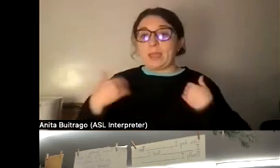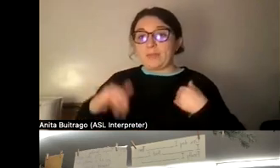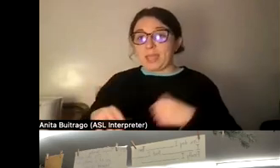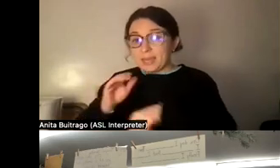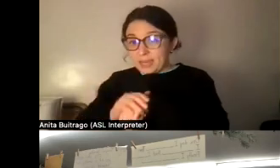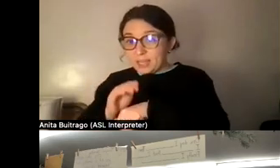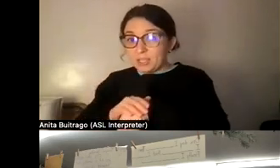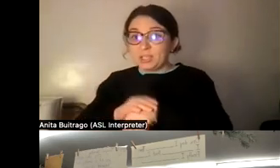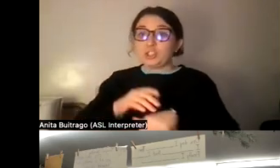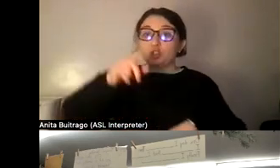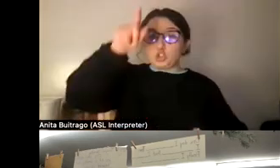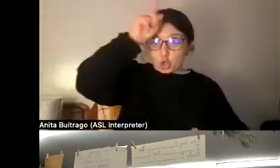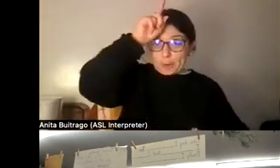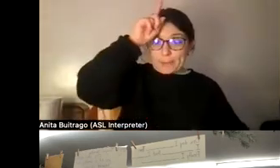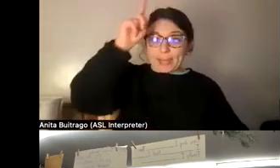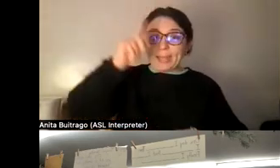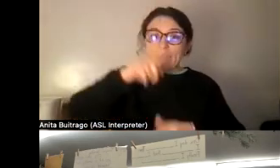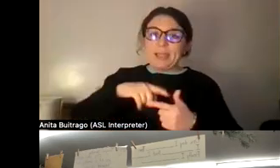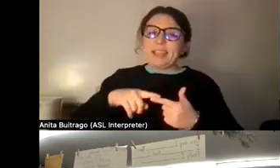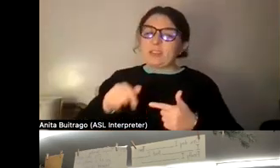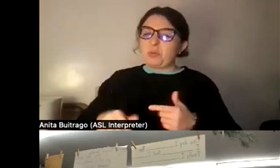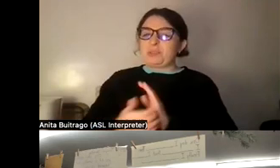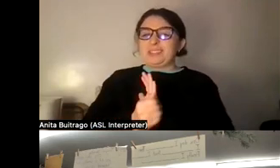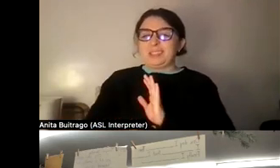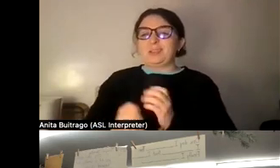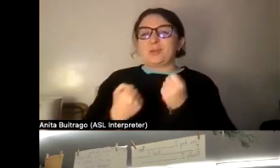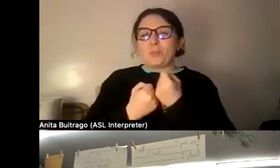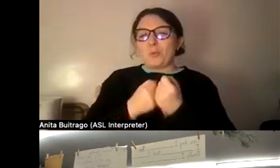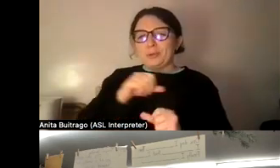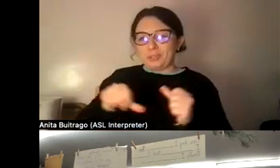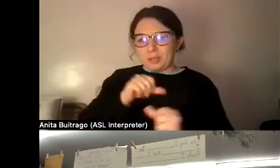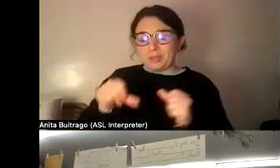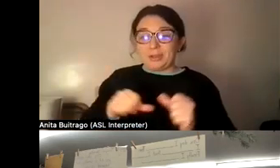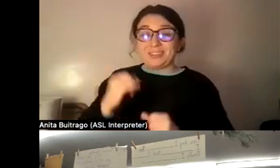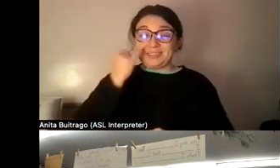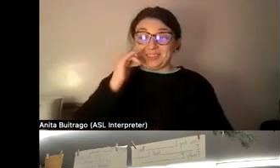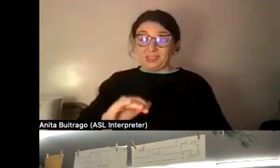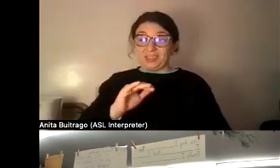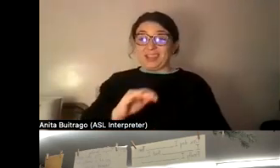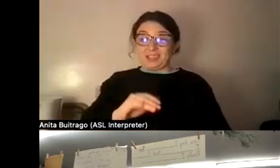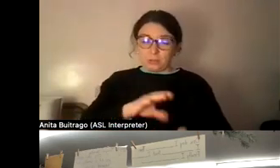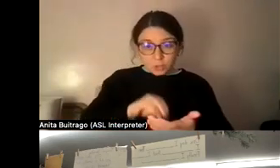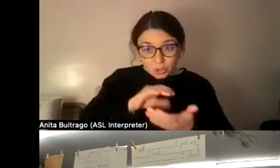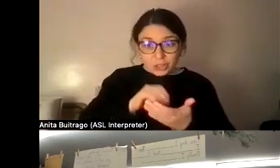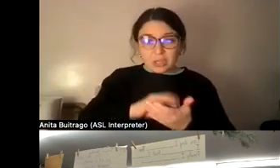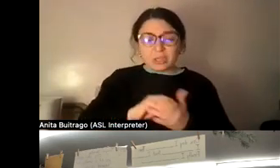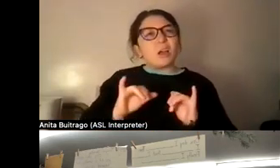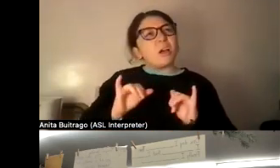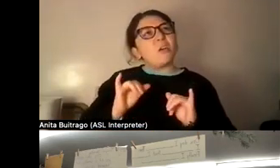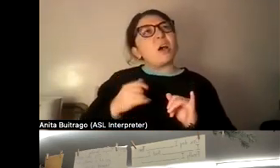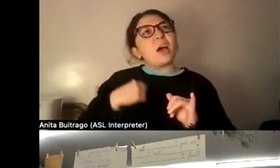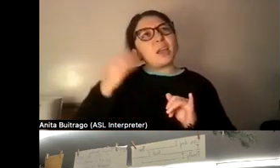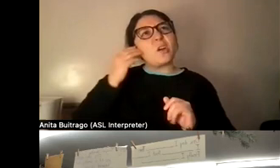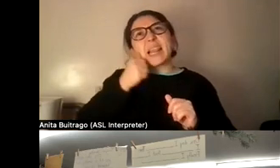German, and these skills are supporting each other, because if a child is learning that, oh, I know that letters make